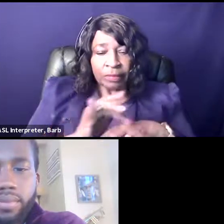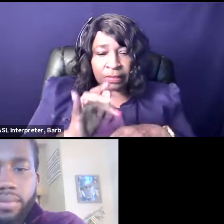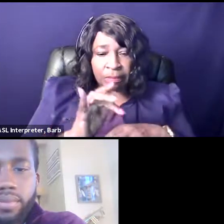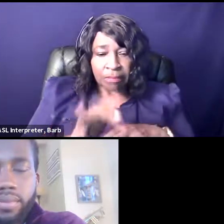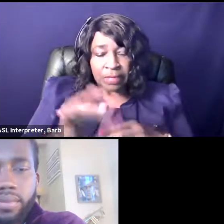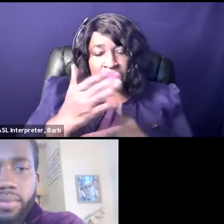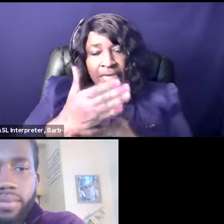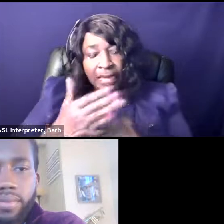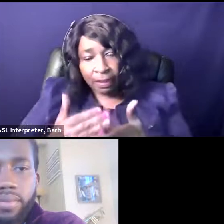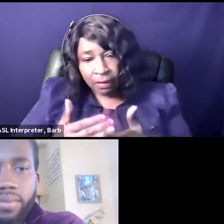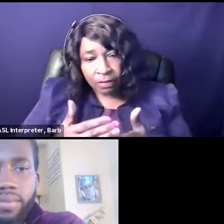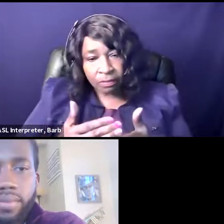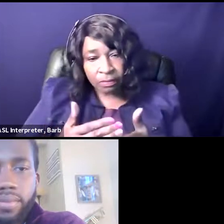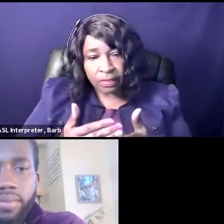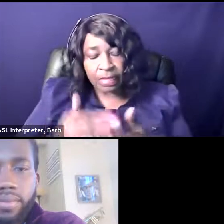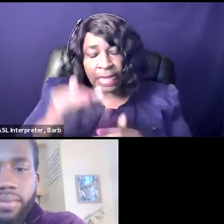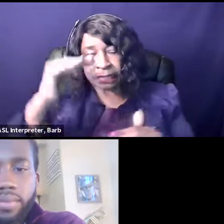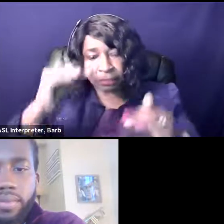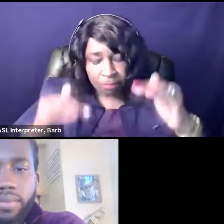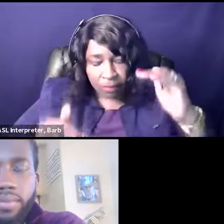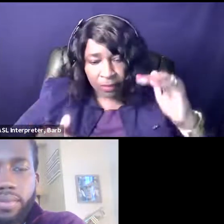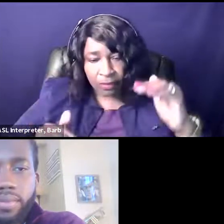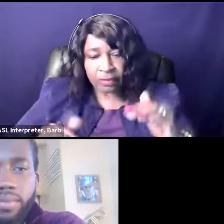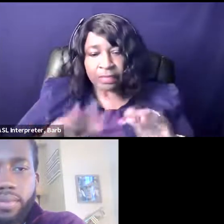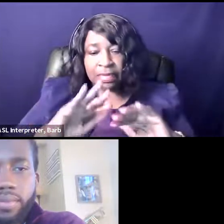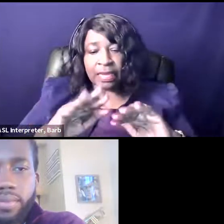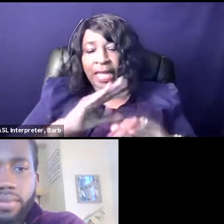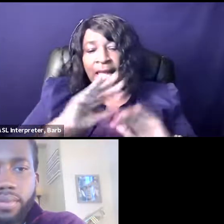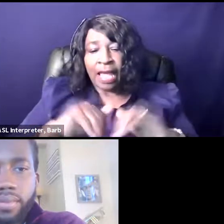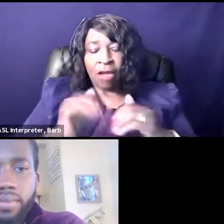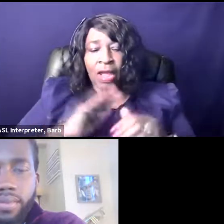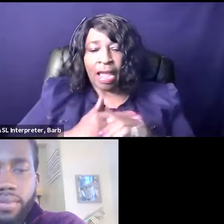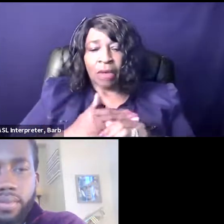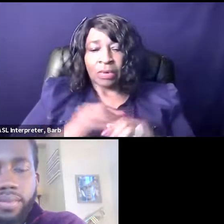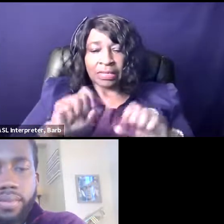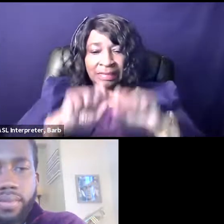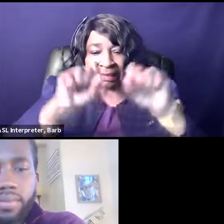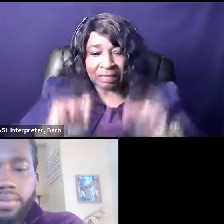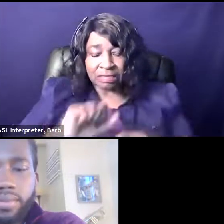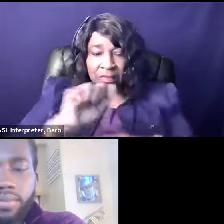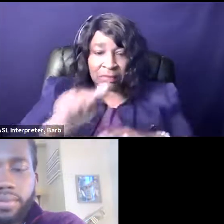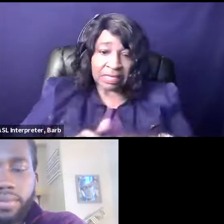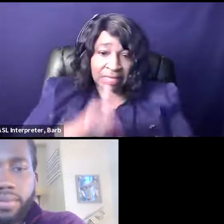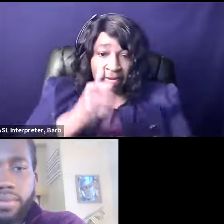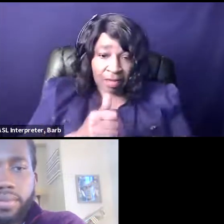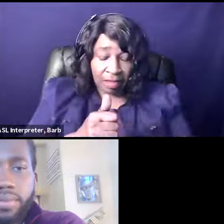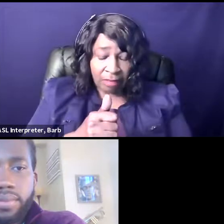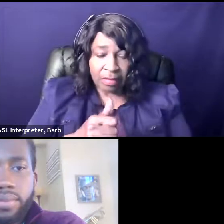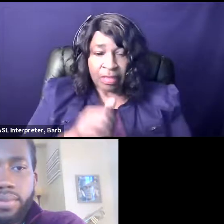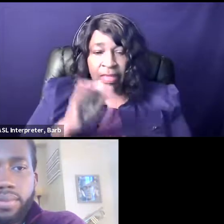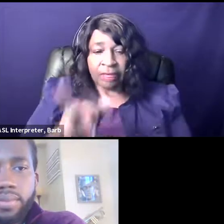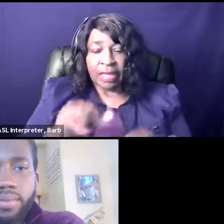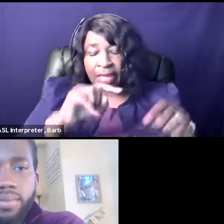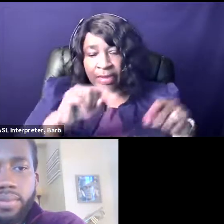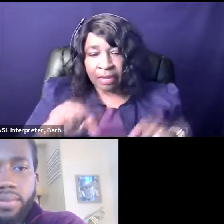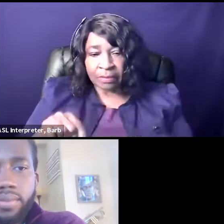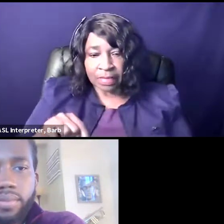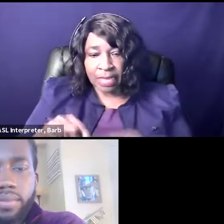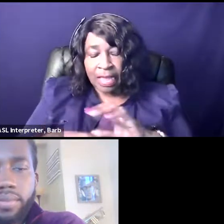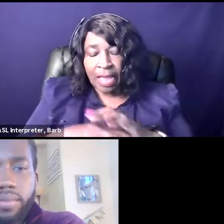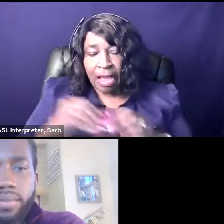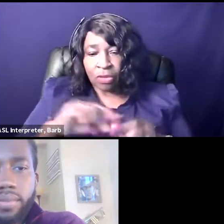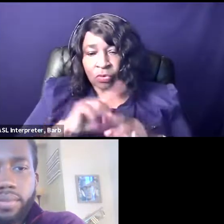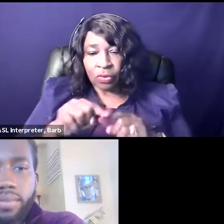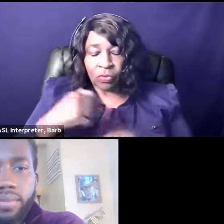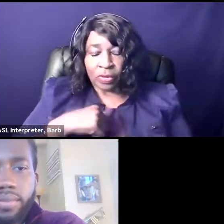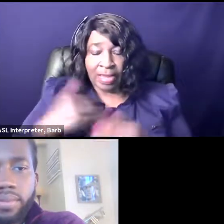of, disparities in how our energy system is set up. And so that comes out, dramatically when we have